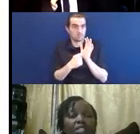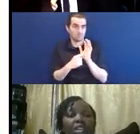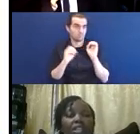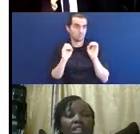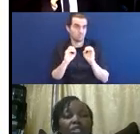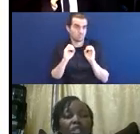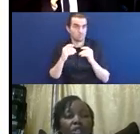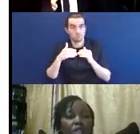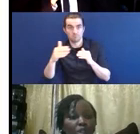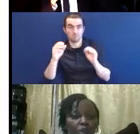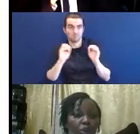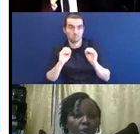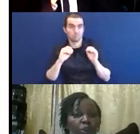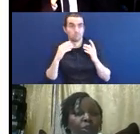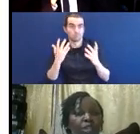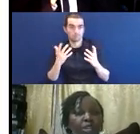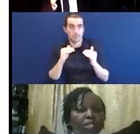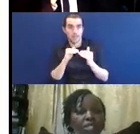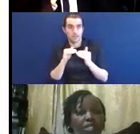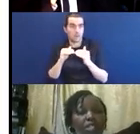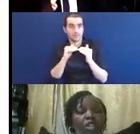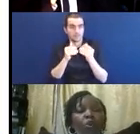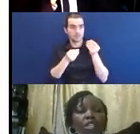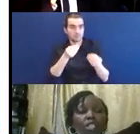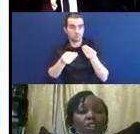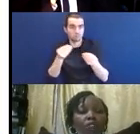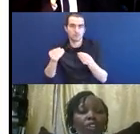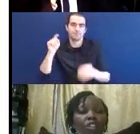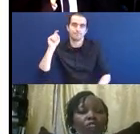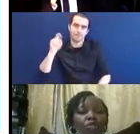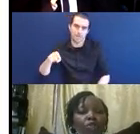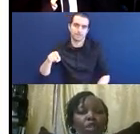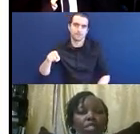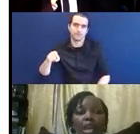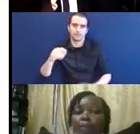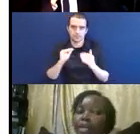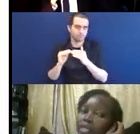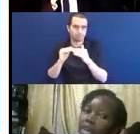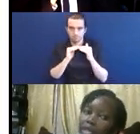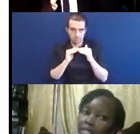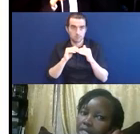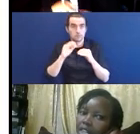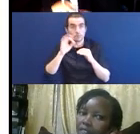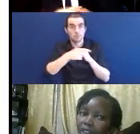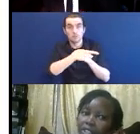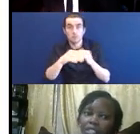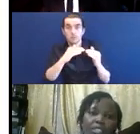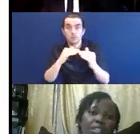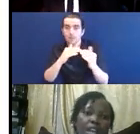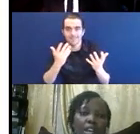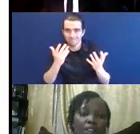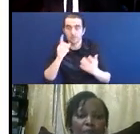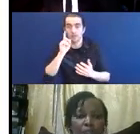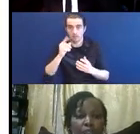Roosevelt, said that we know that equality of individuals' ability has never